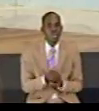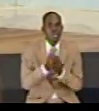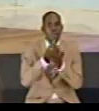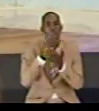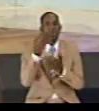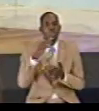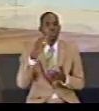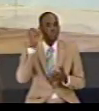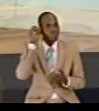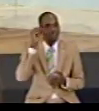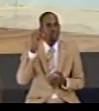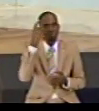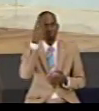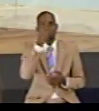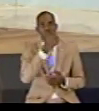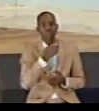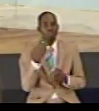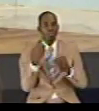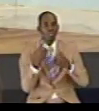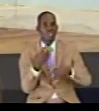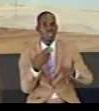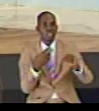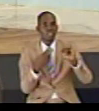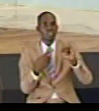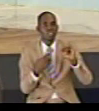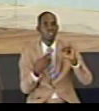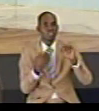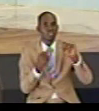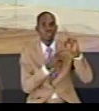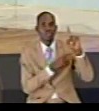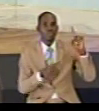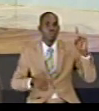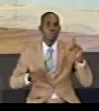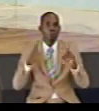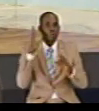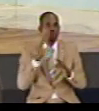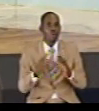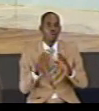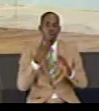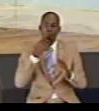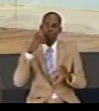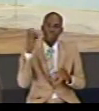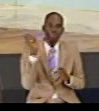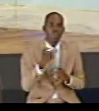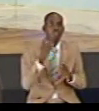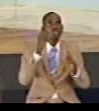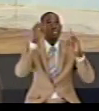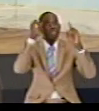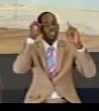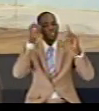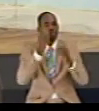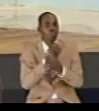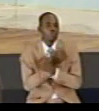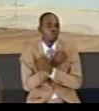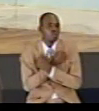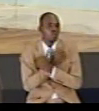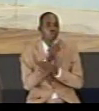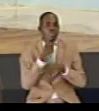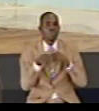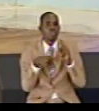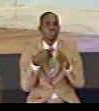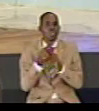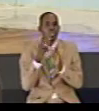Look at verse 8. Yet the Lord will command his loving kindness in